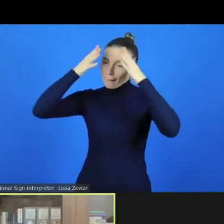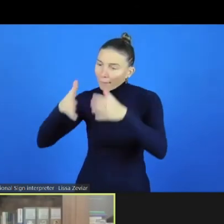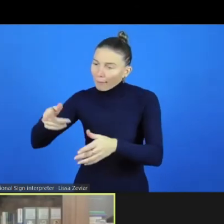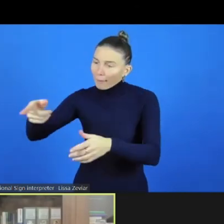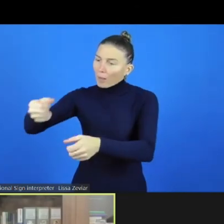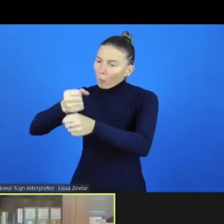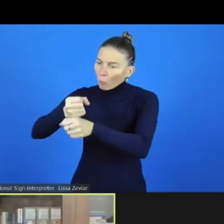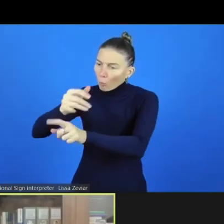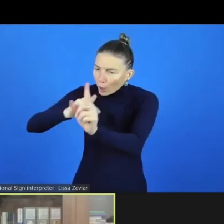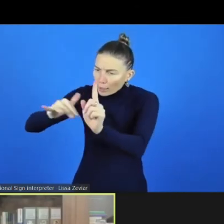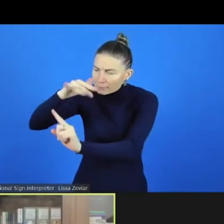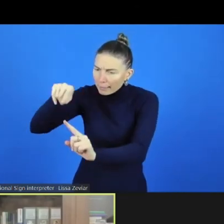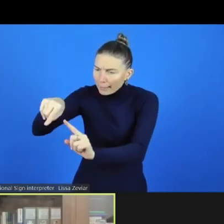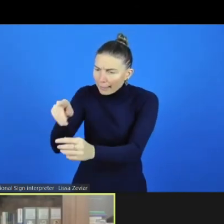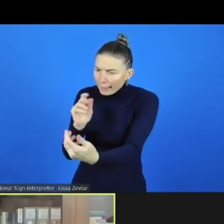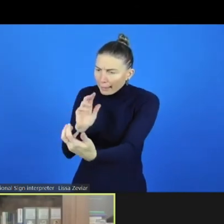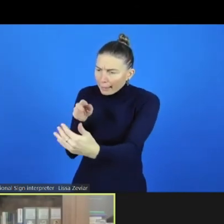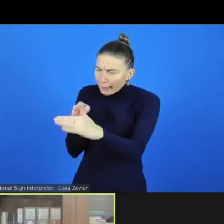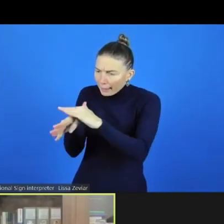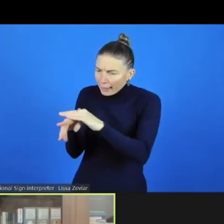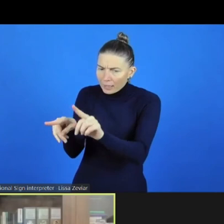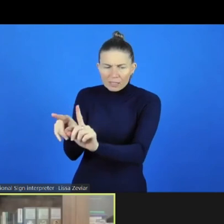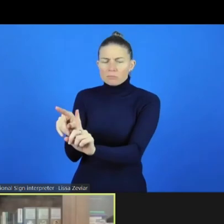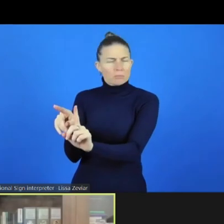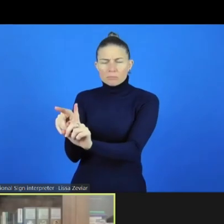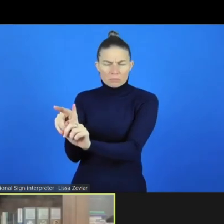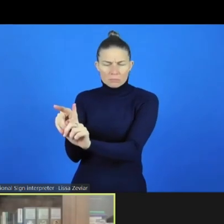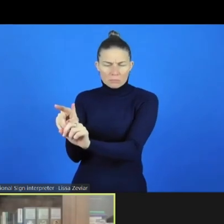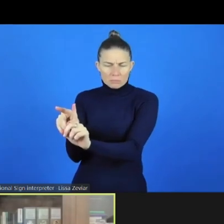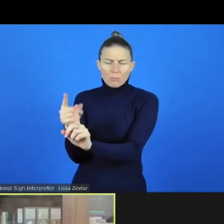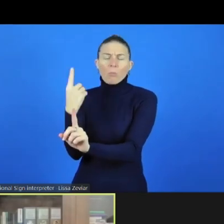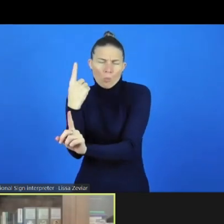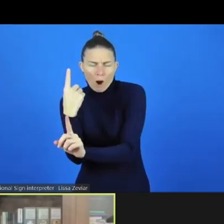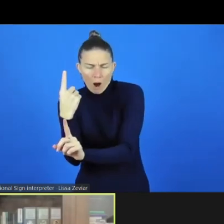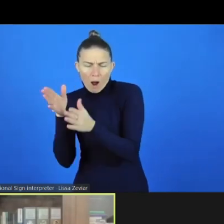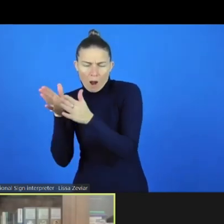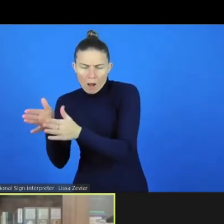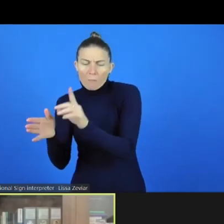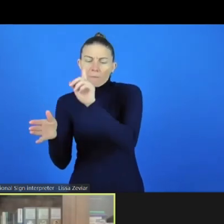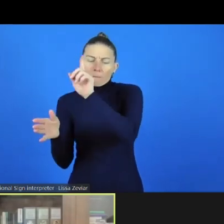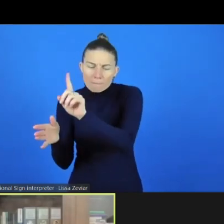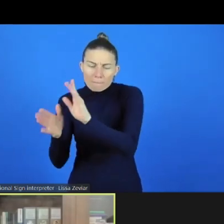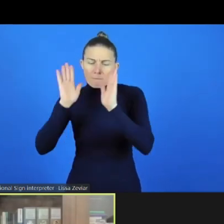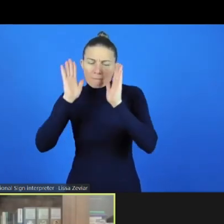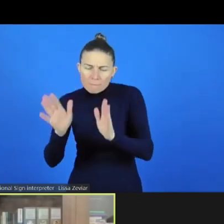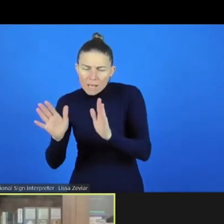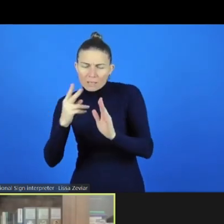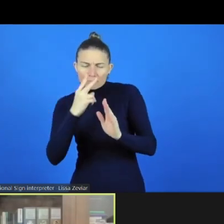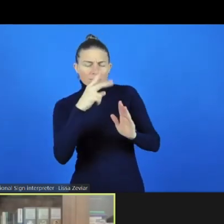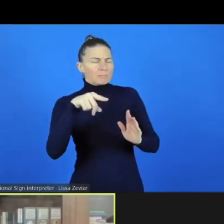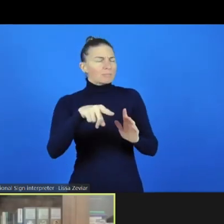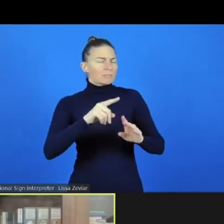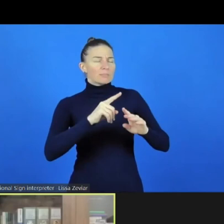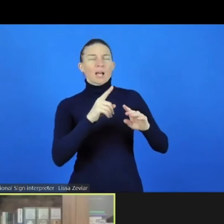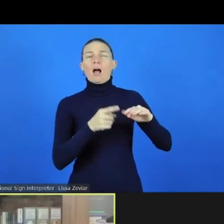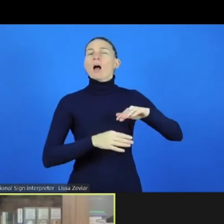accessible technologies which take away barriers, which are both hidden and visible. And I think every day since we've taken the pledge